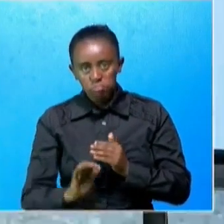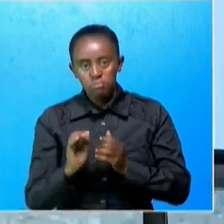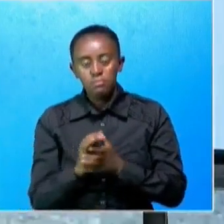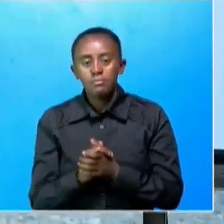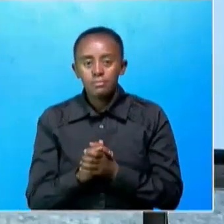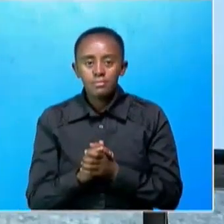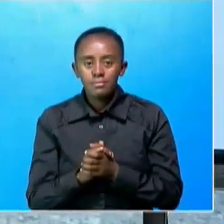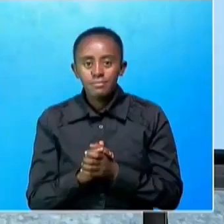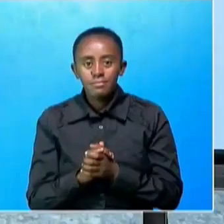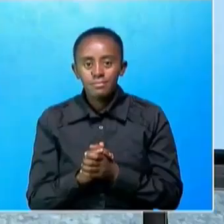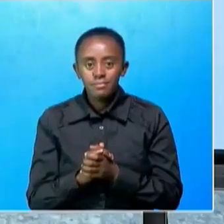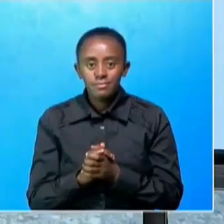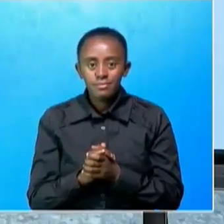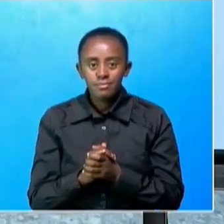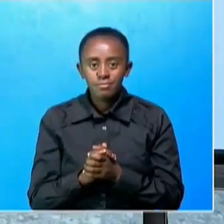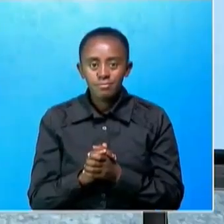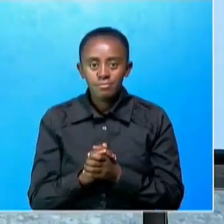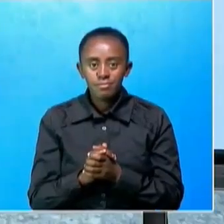Yeah.